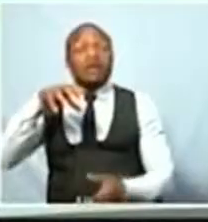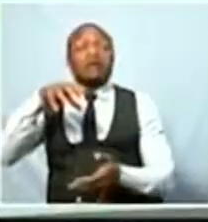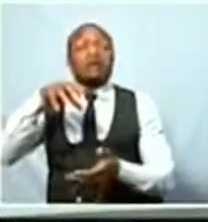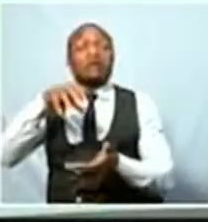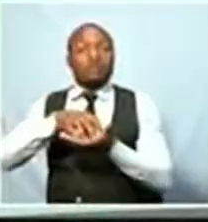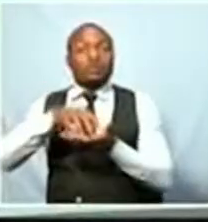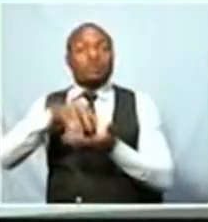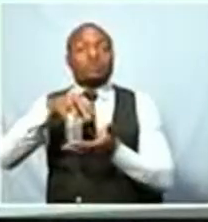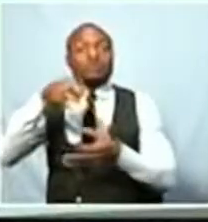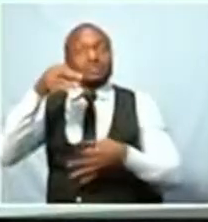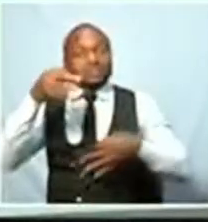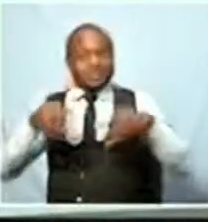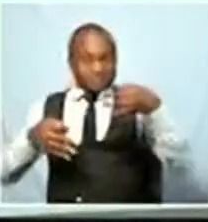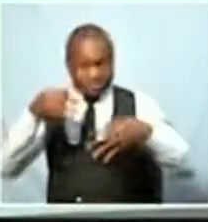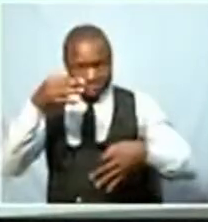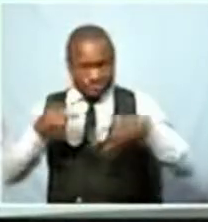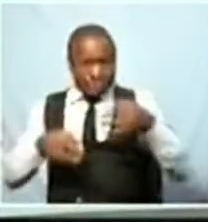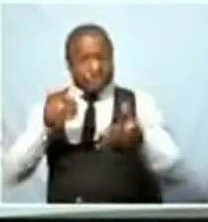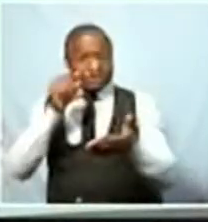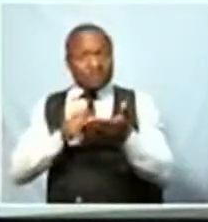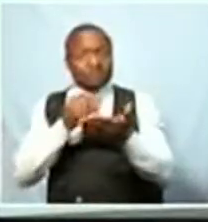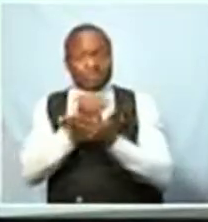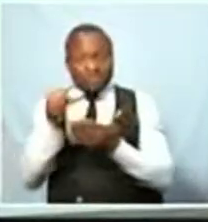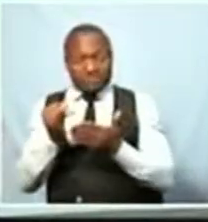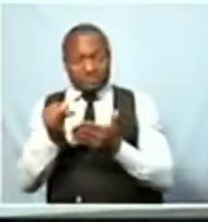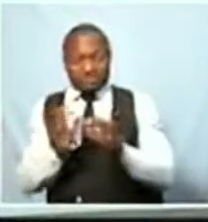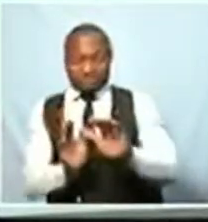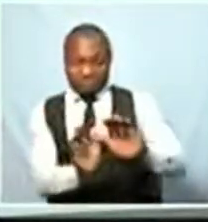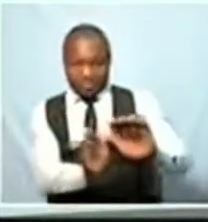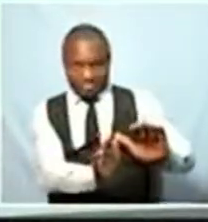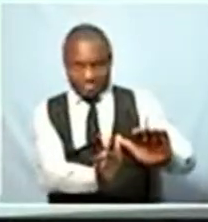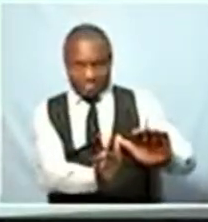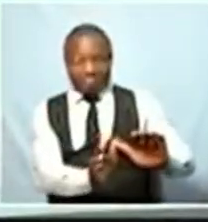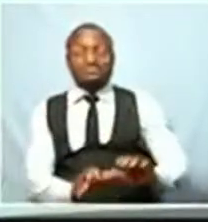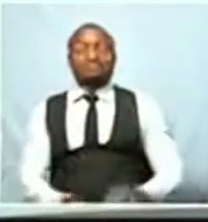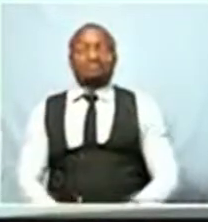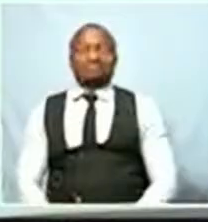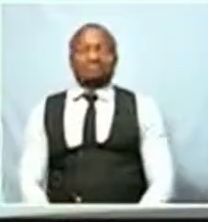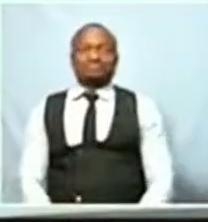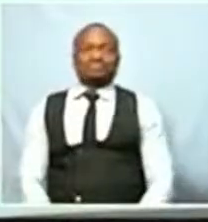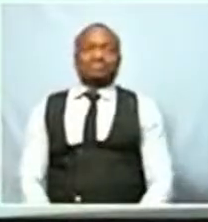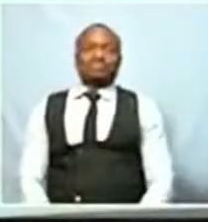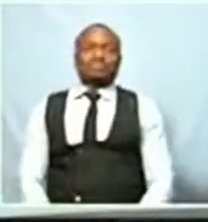matter. So I would like to leave it there.